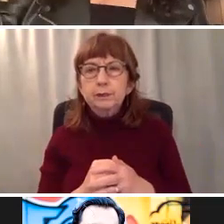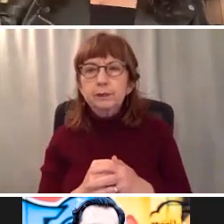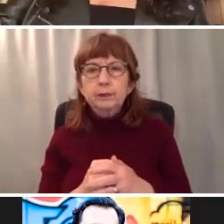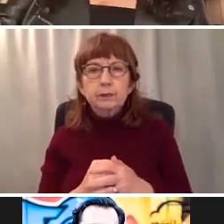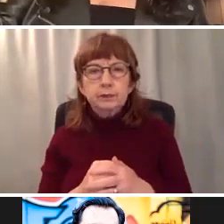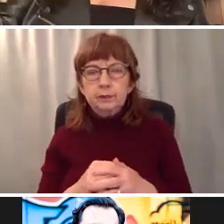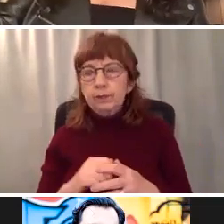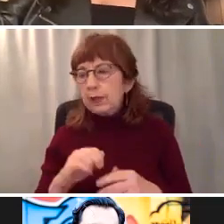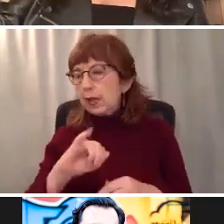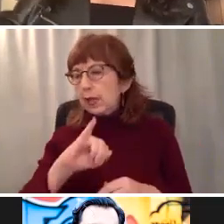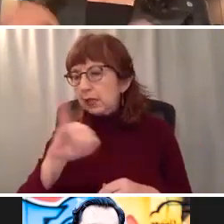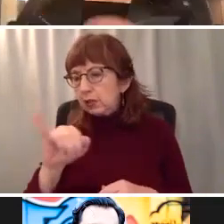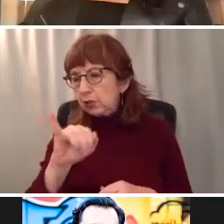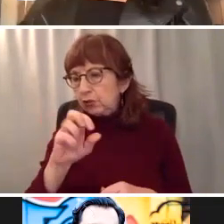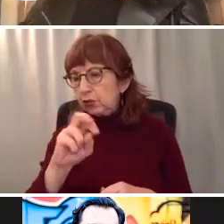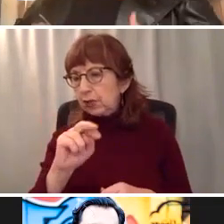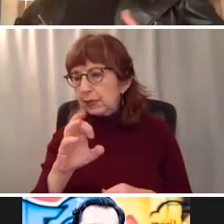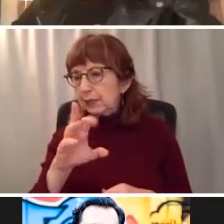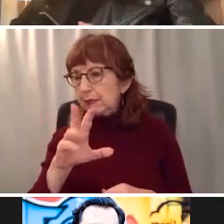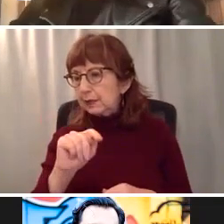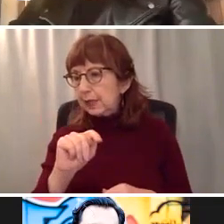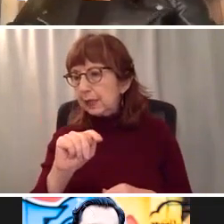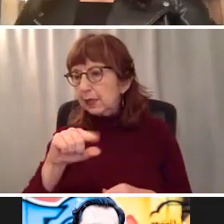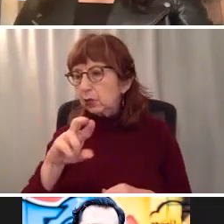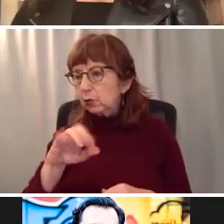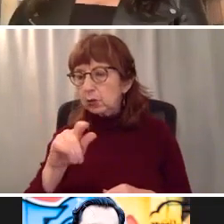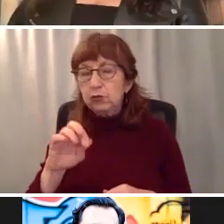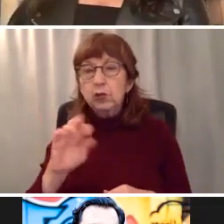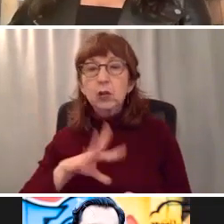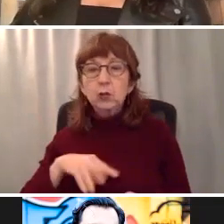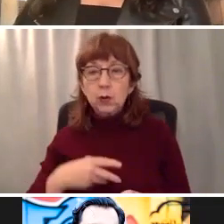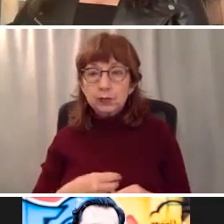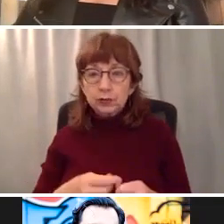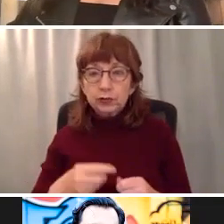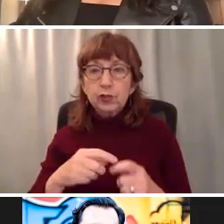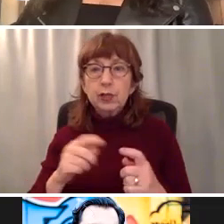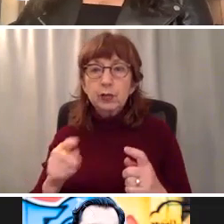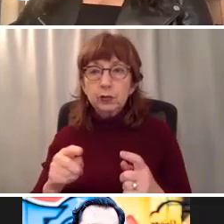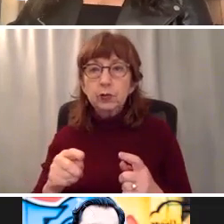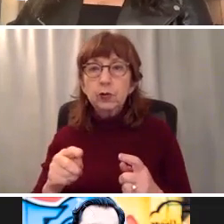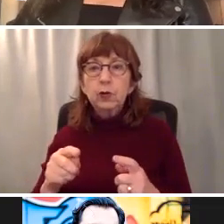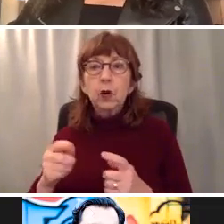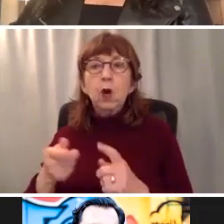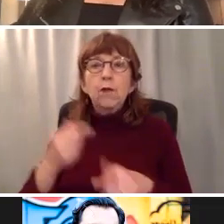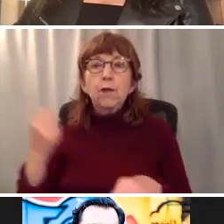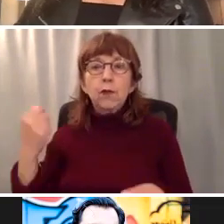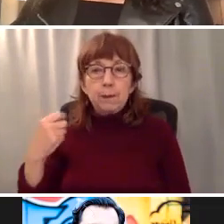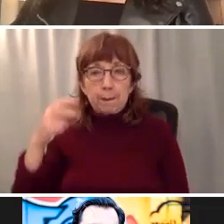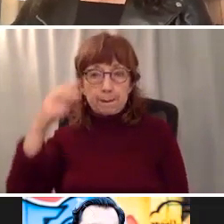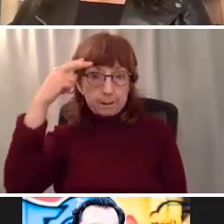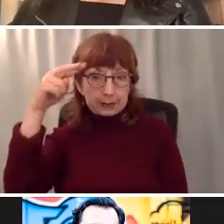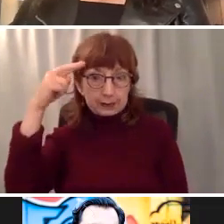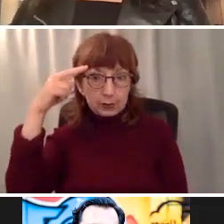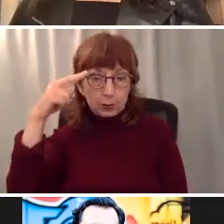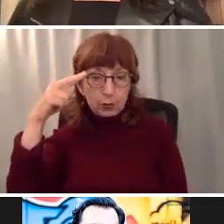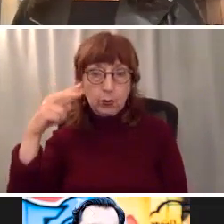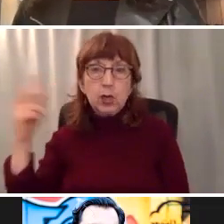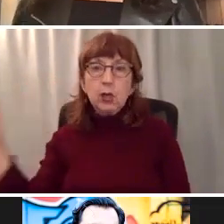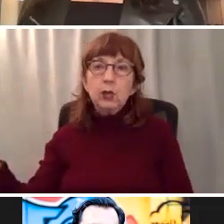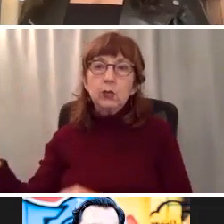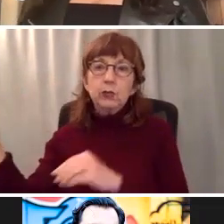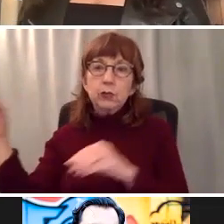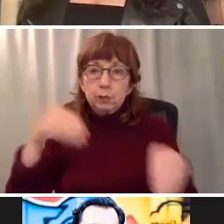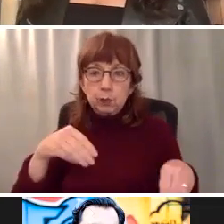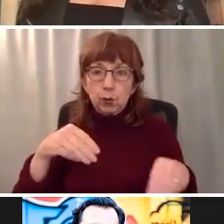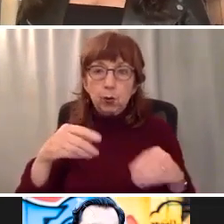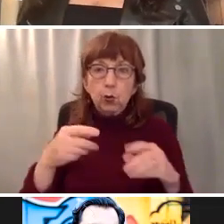Genesis Gutierrez, she is a transgender immigrant activist from Tuxpan, Jalisco, Mexico. She immigrated from the States